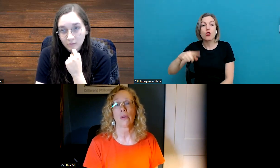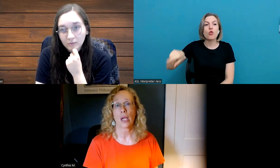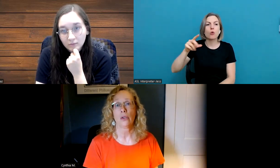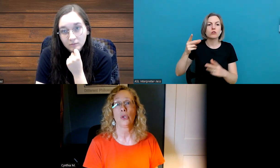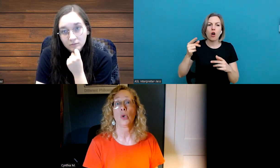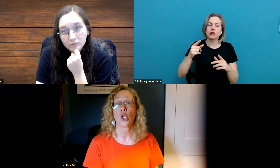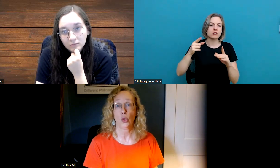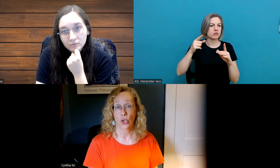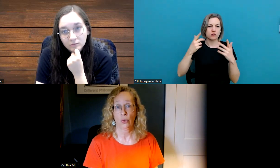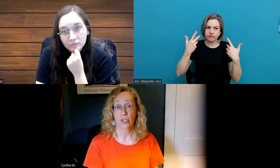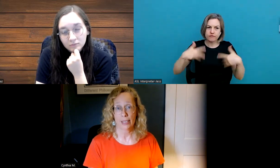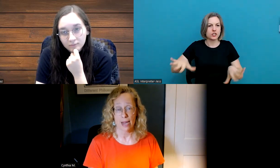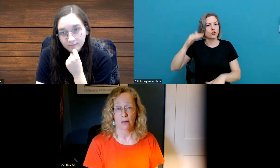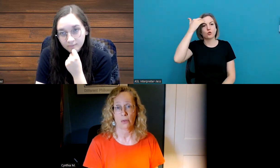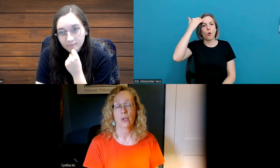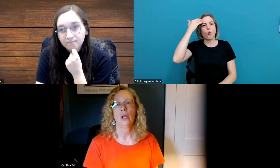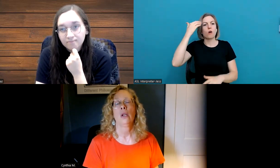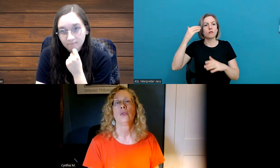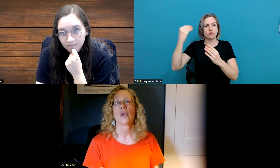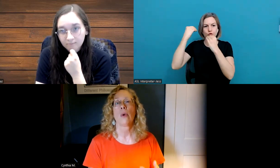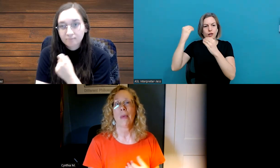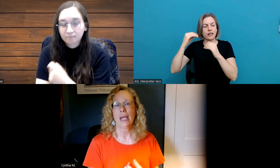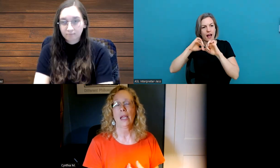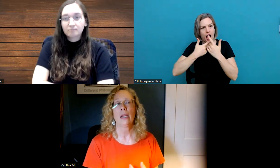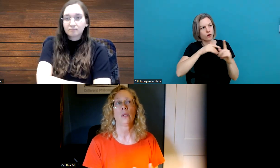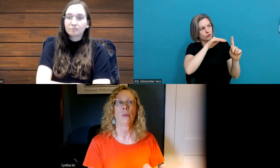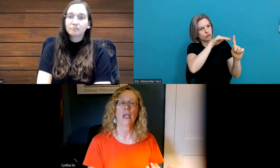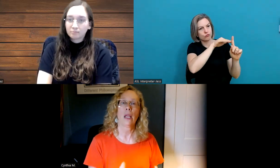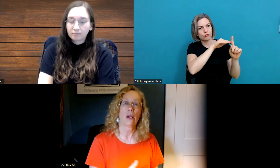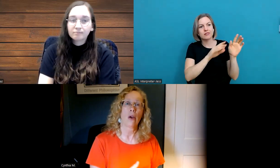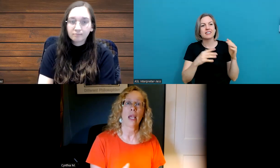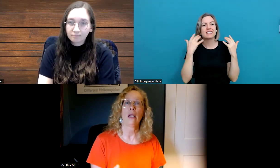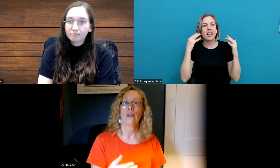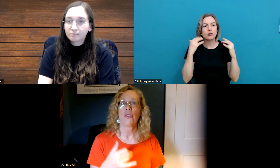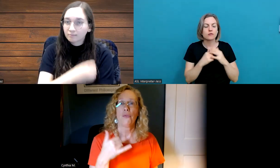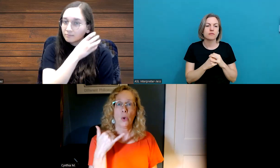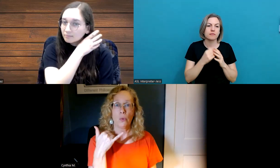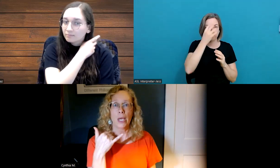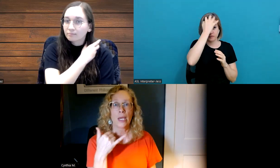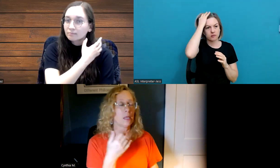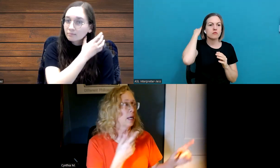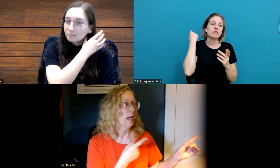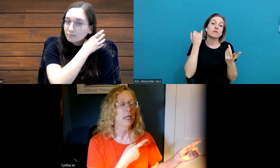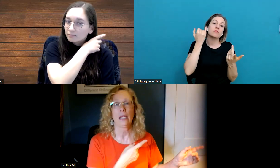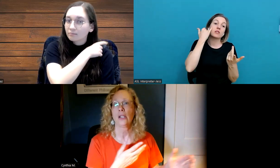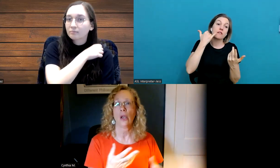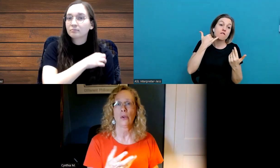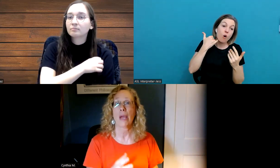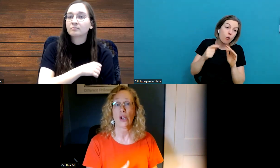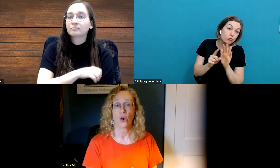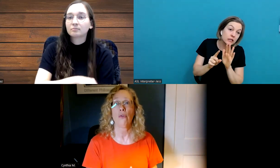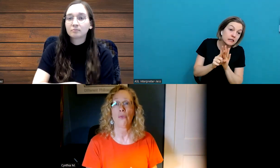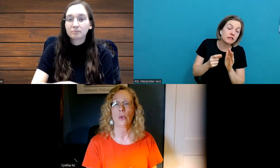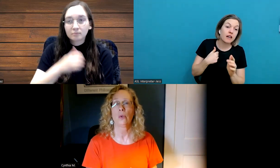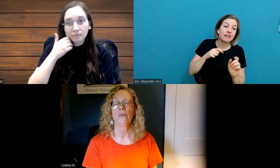specifically trained to alert you to sounds. So in my case, it would be like, all right, if the phone rings and I need to go to